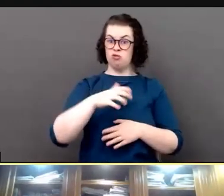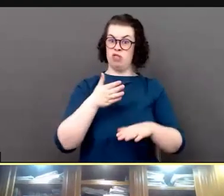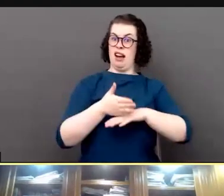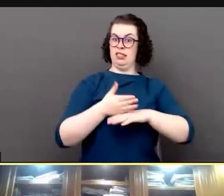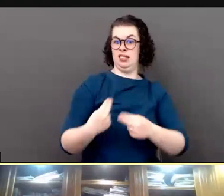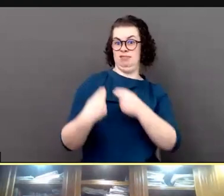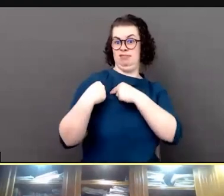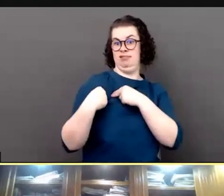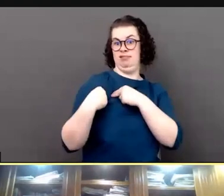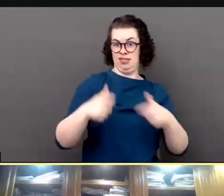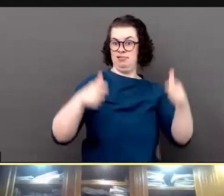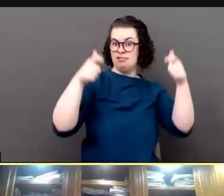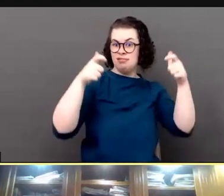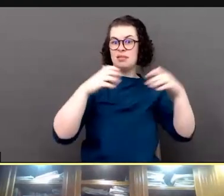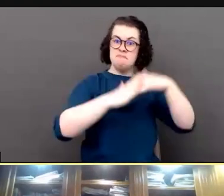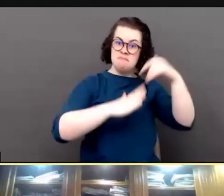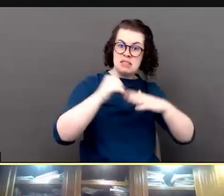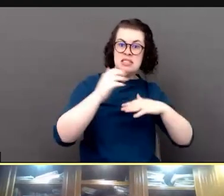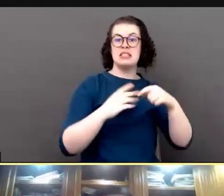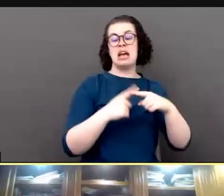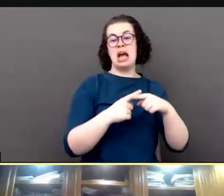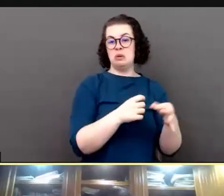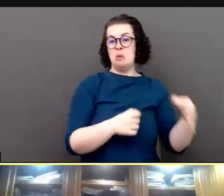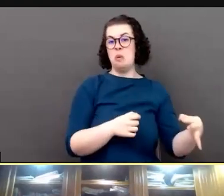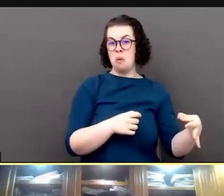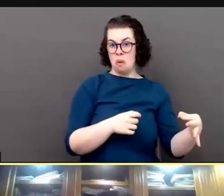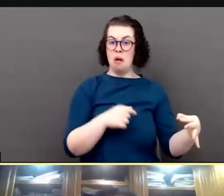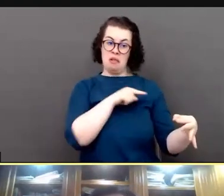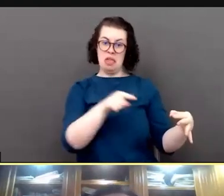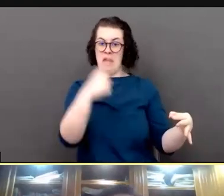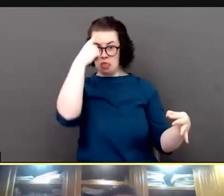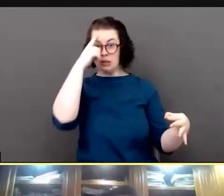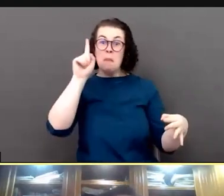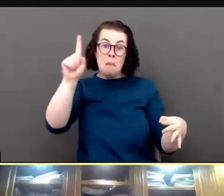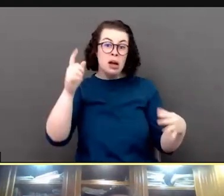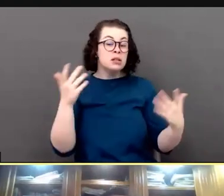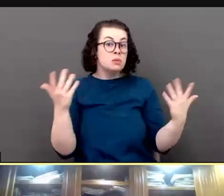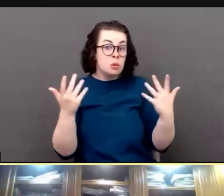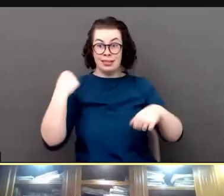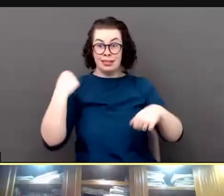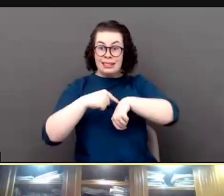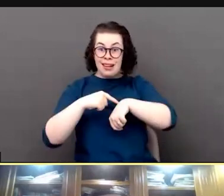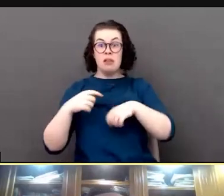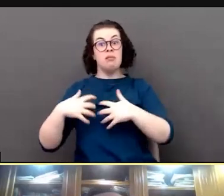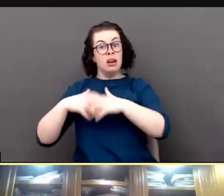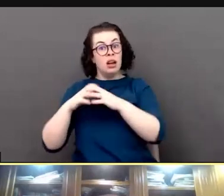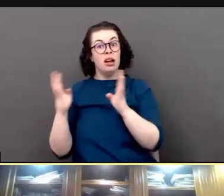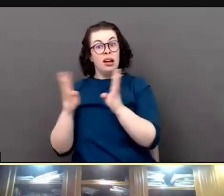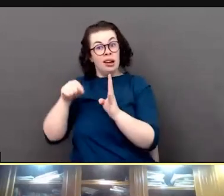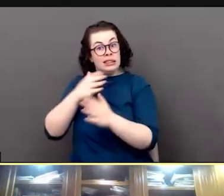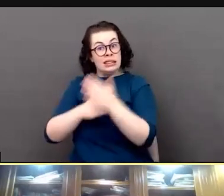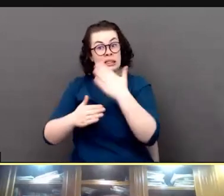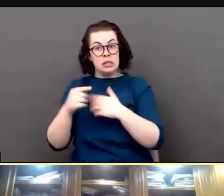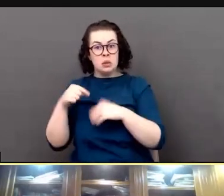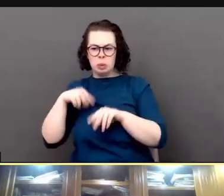with users with disabilities that were telling more and more about the difficulties cross-border. And also, I have to say that